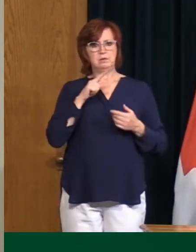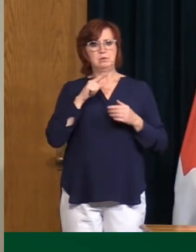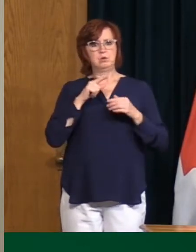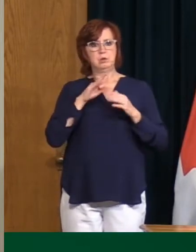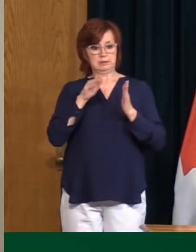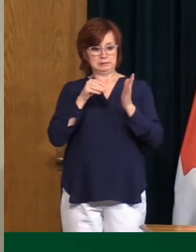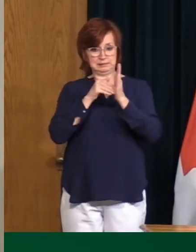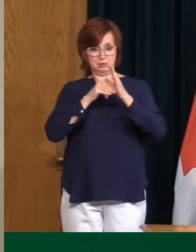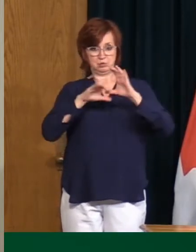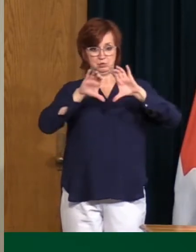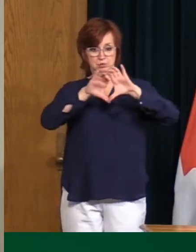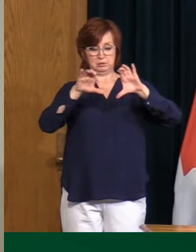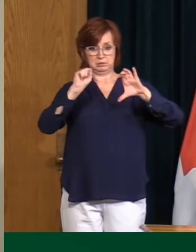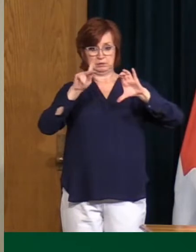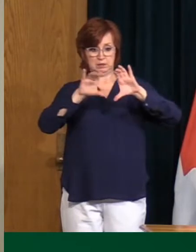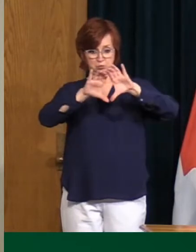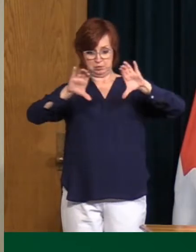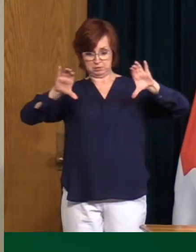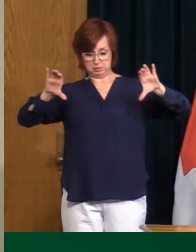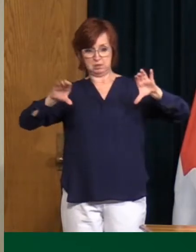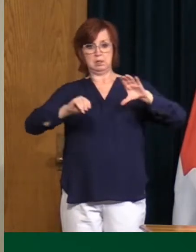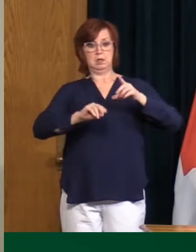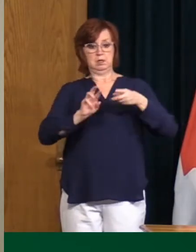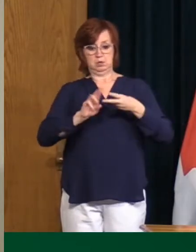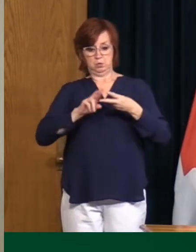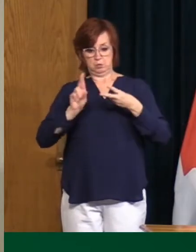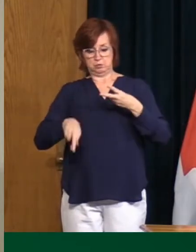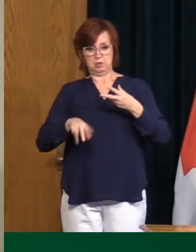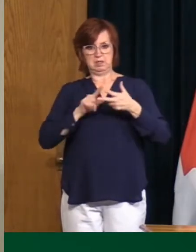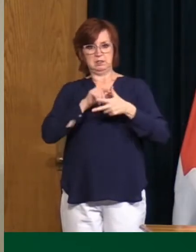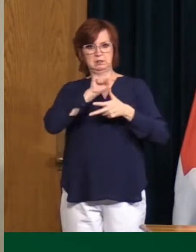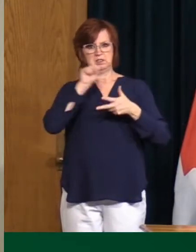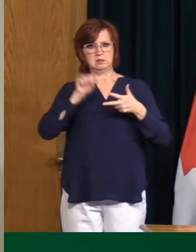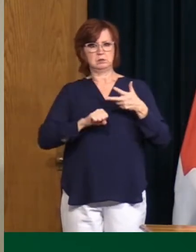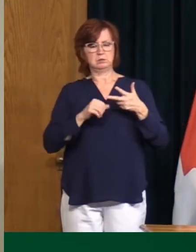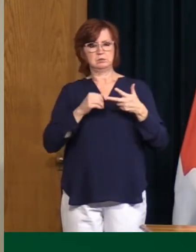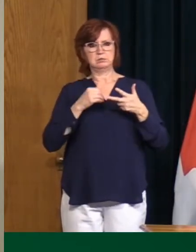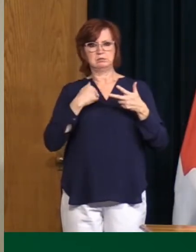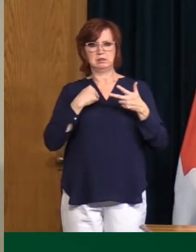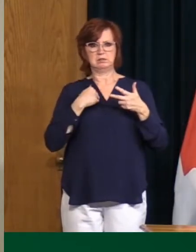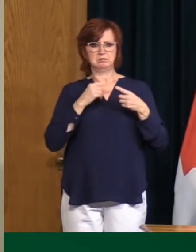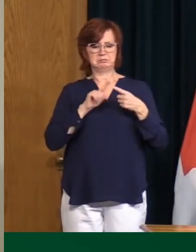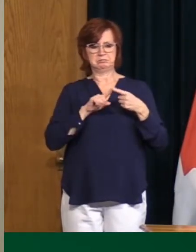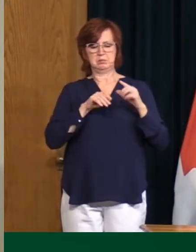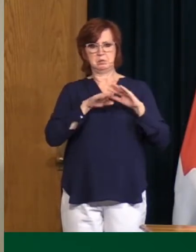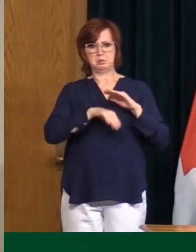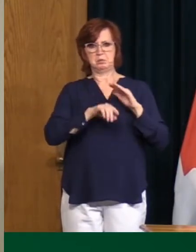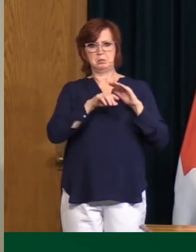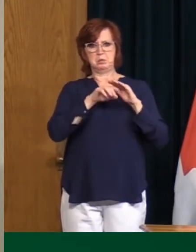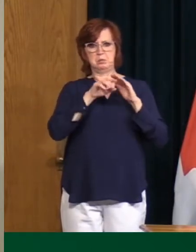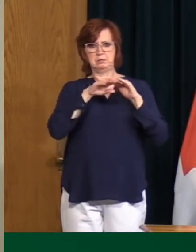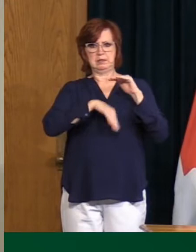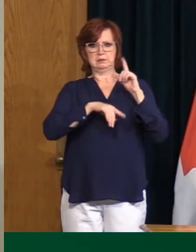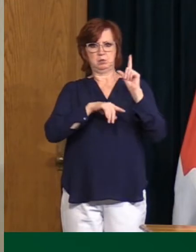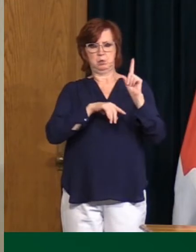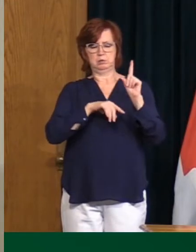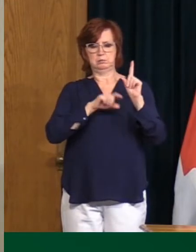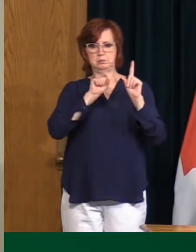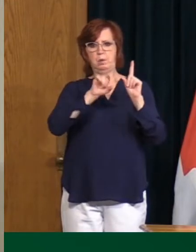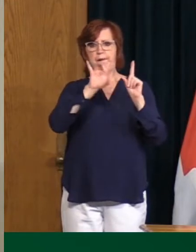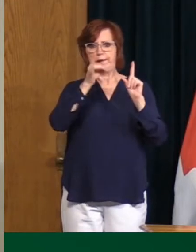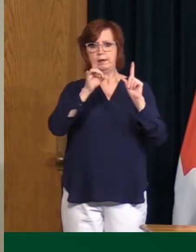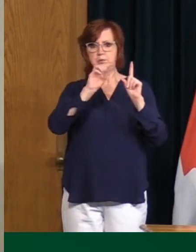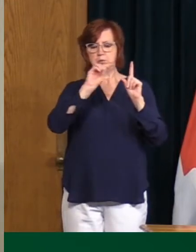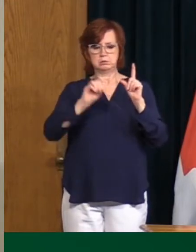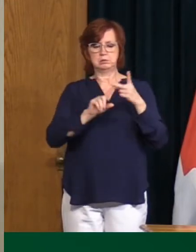Regina, Saskatoon, around that 0.8, 1.2%. So that again reassures us that there is not a